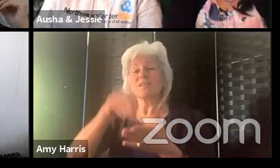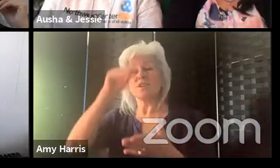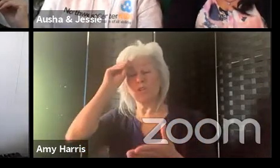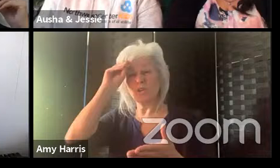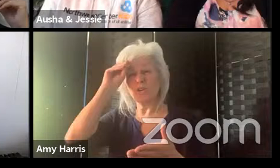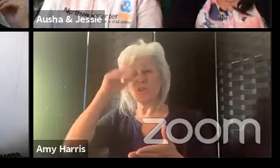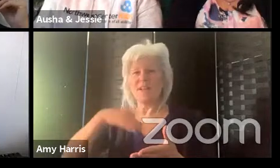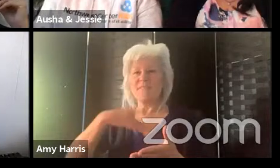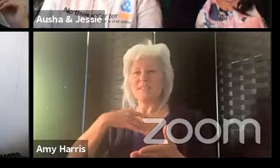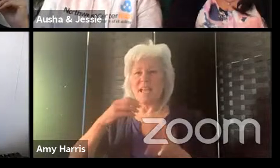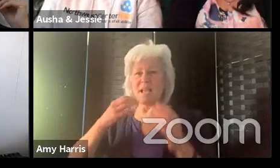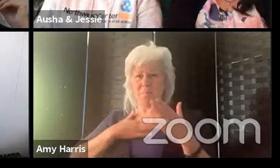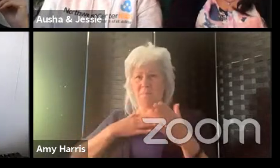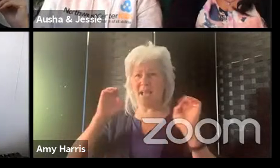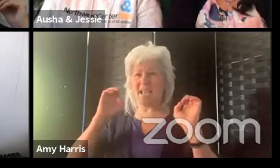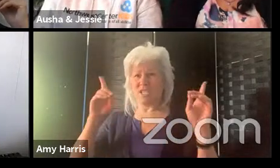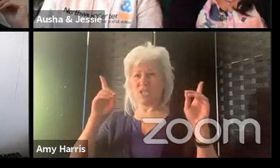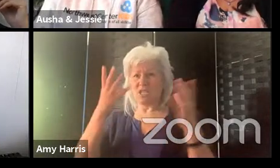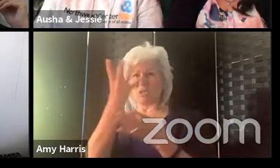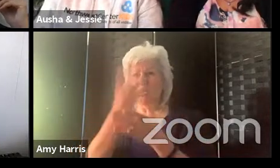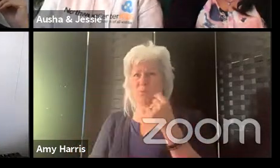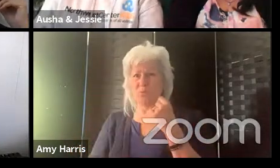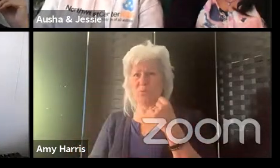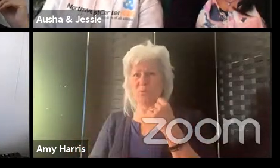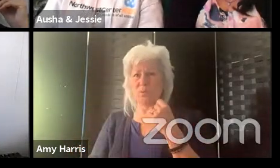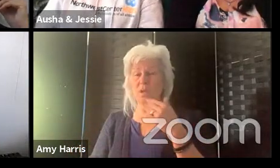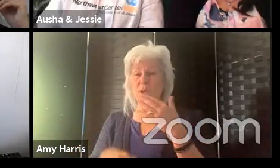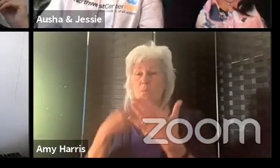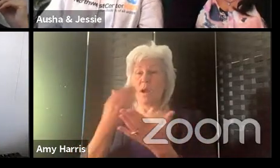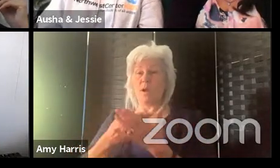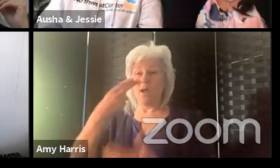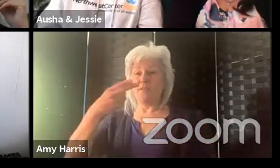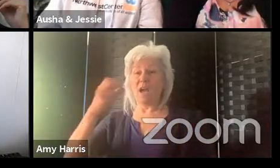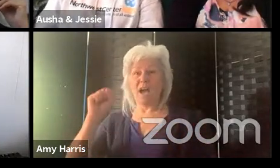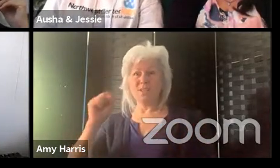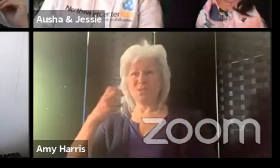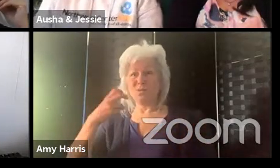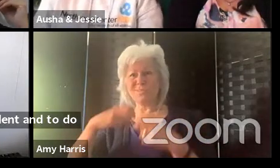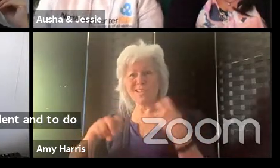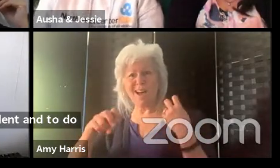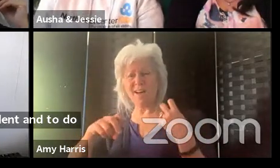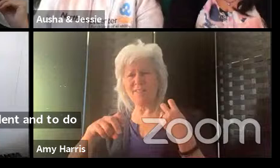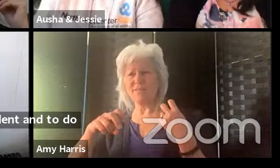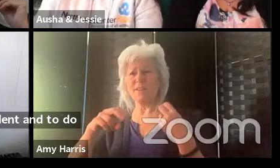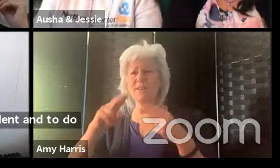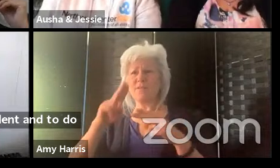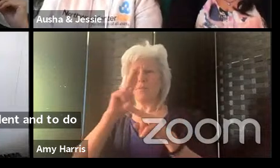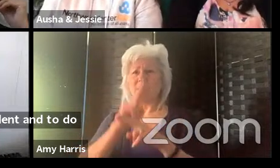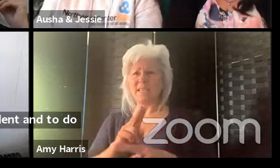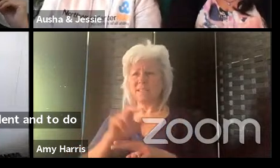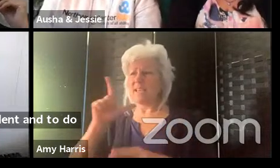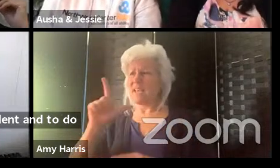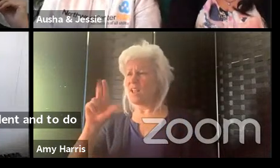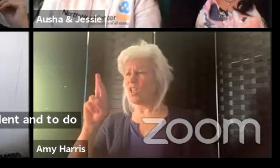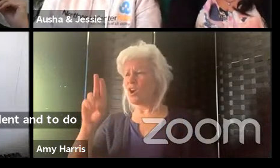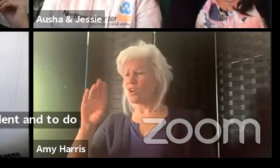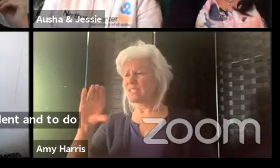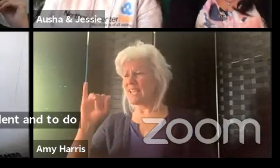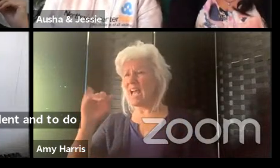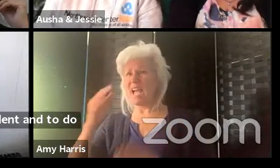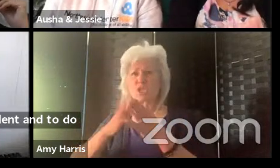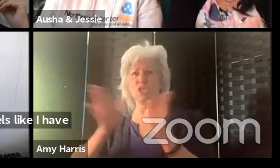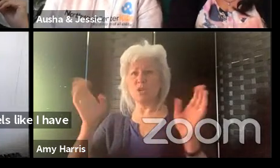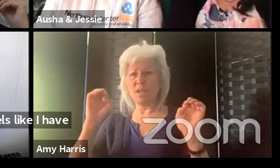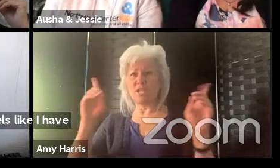hole in my education. When I got to high school, it was difficult for me to get used to LRCI and general